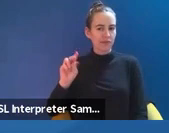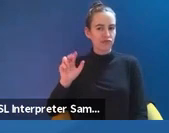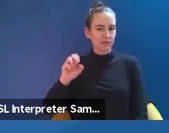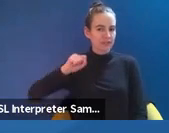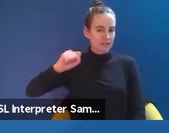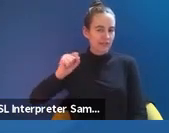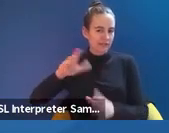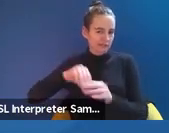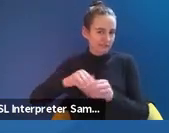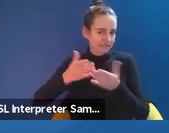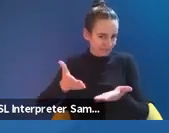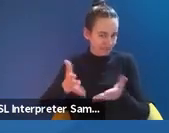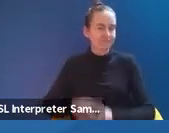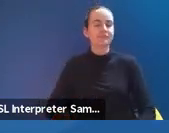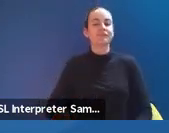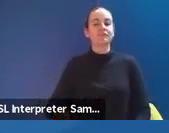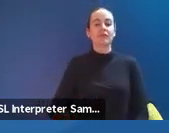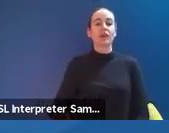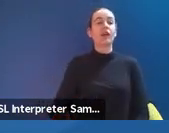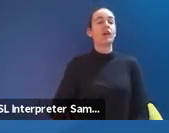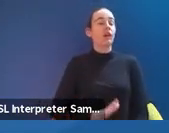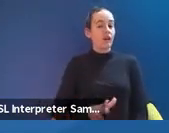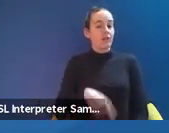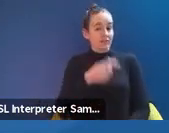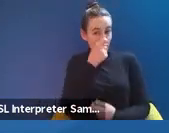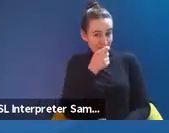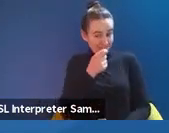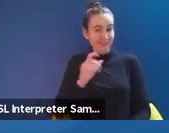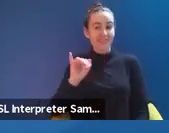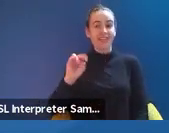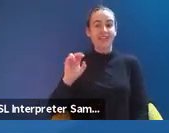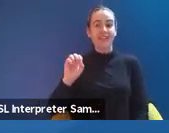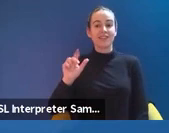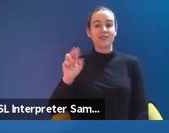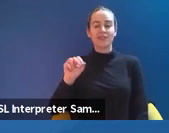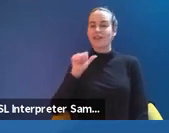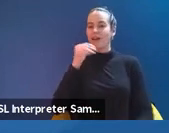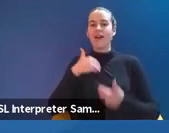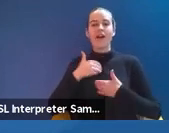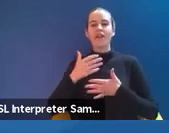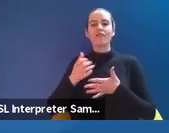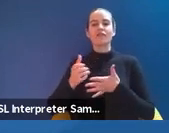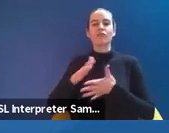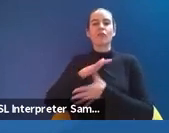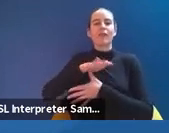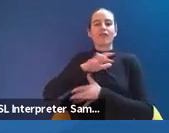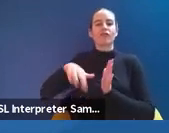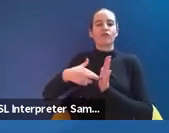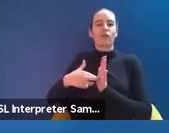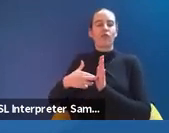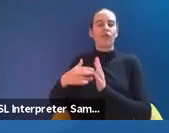And so insulin, interestingly, does not have a primary role within the cochlea in terms of